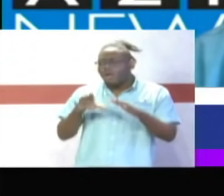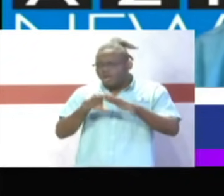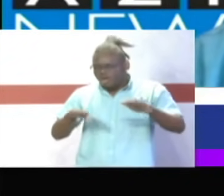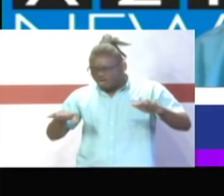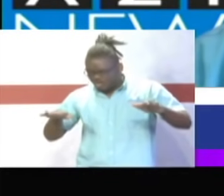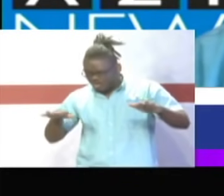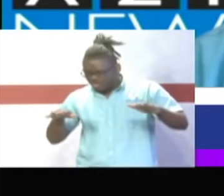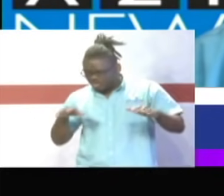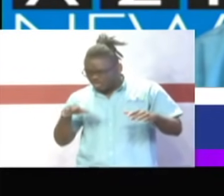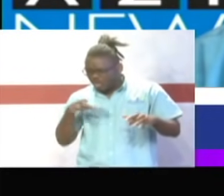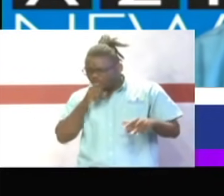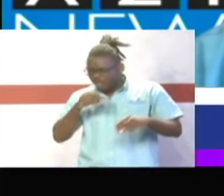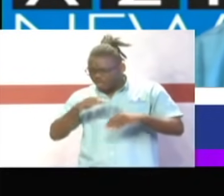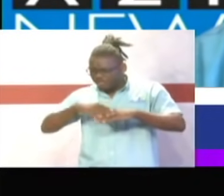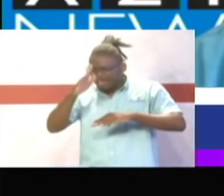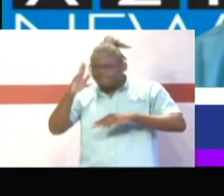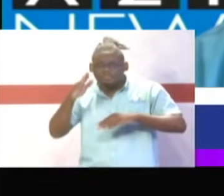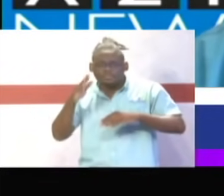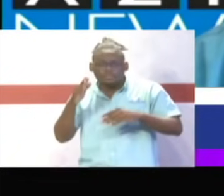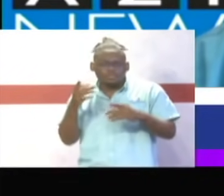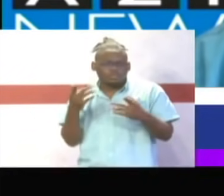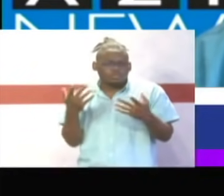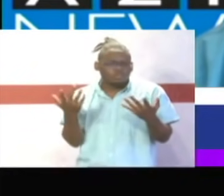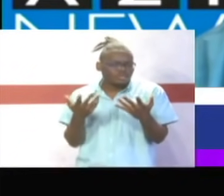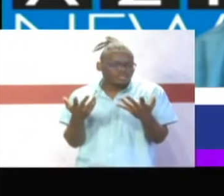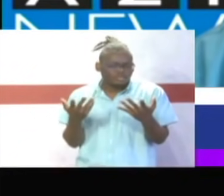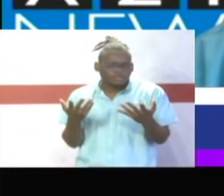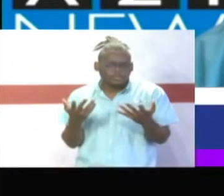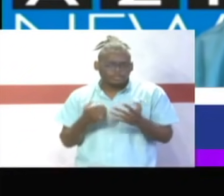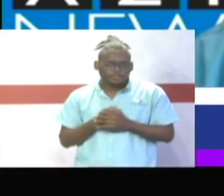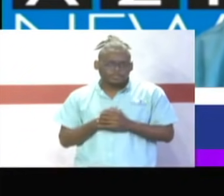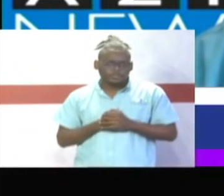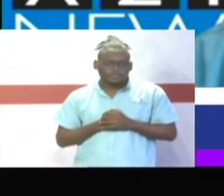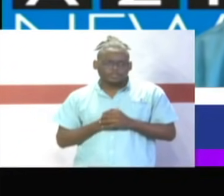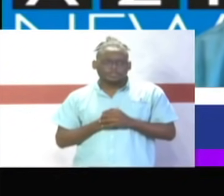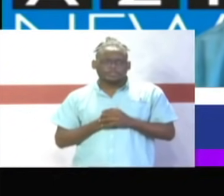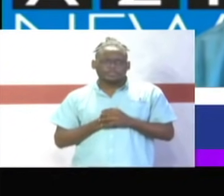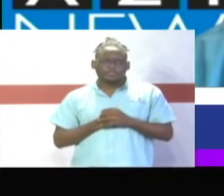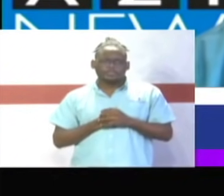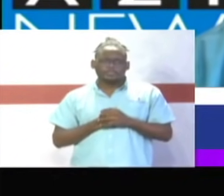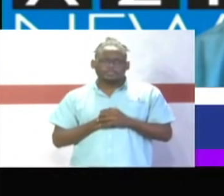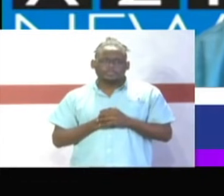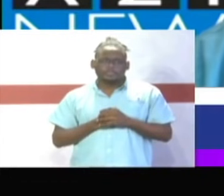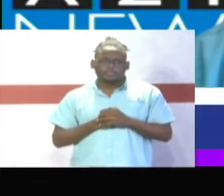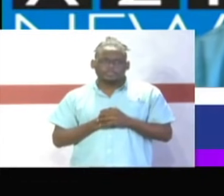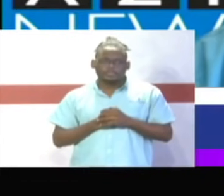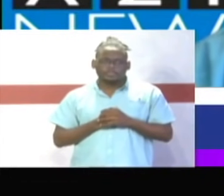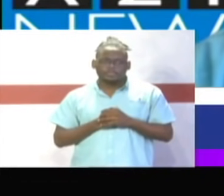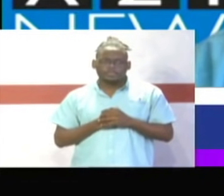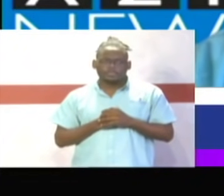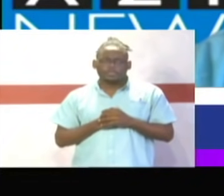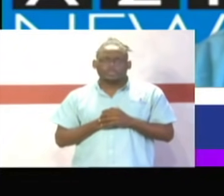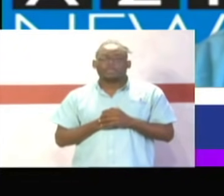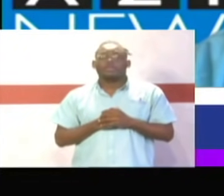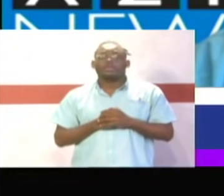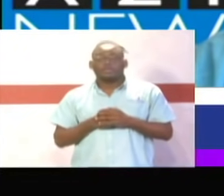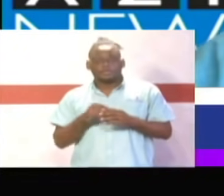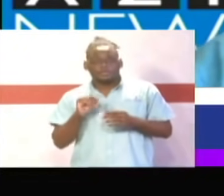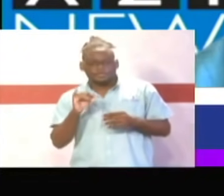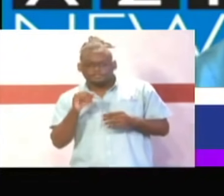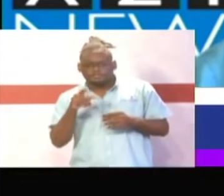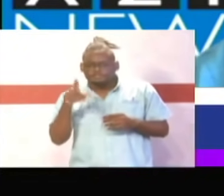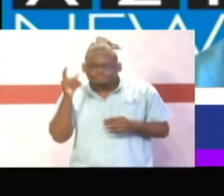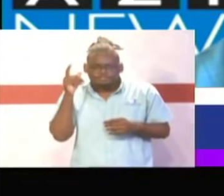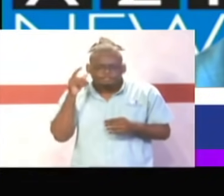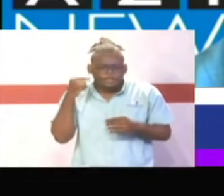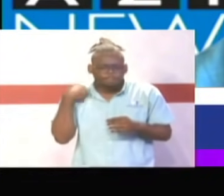consider now that the frontline healthcare workers also get the primary dose now? Okay, so